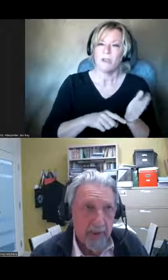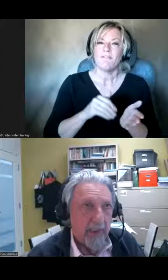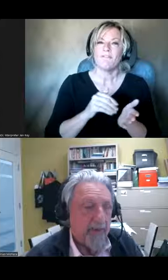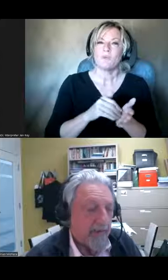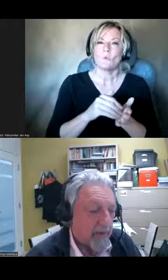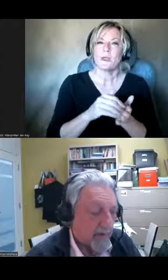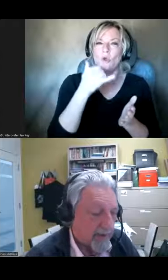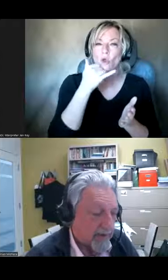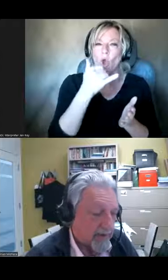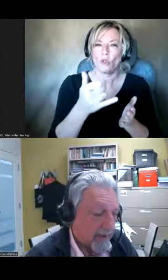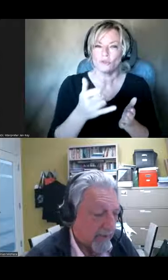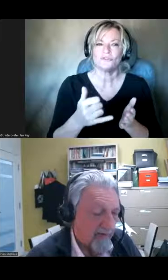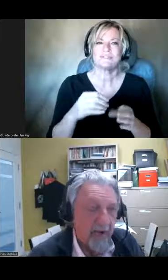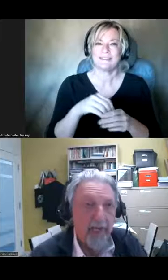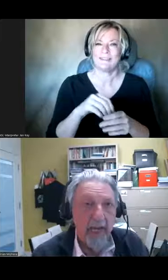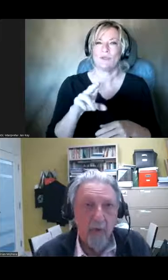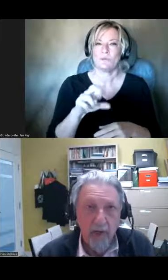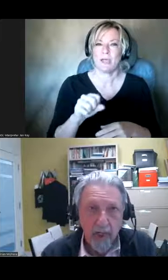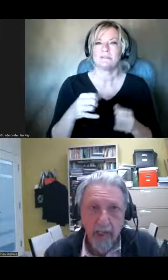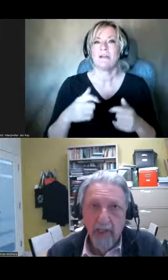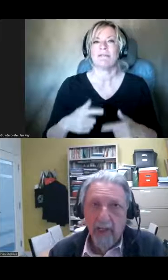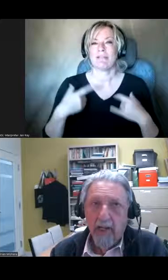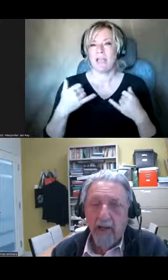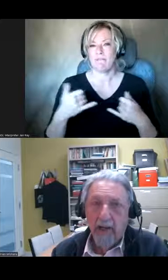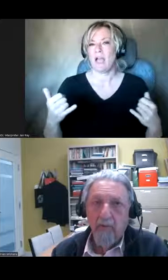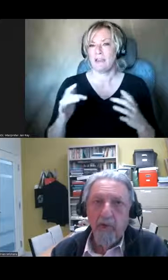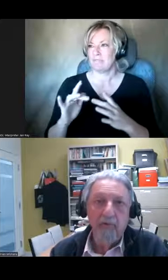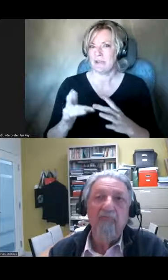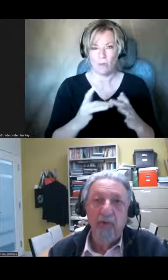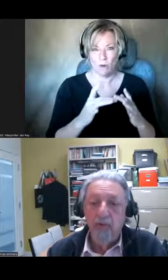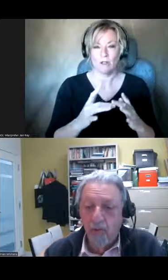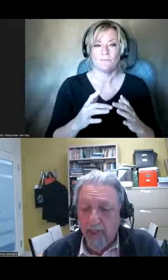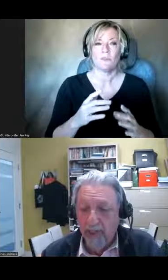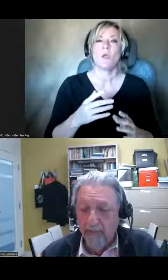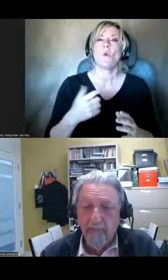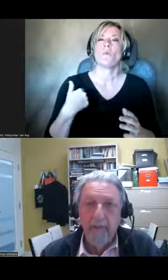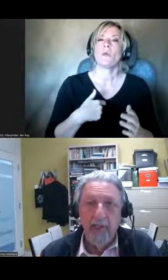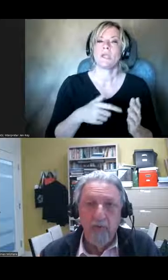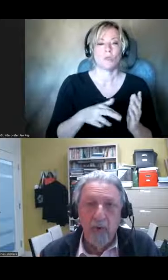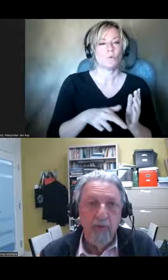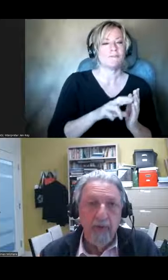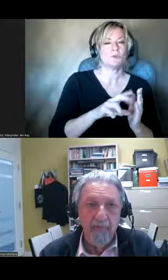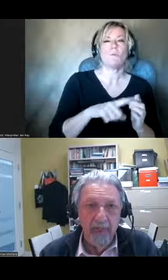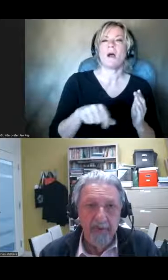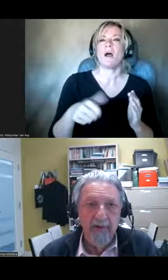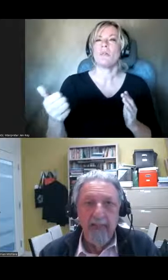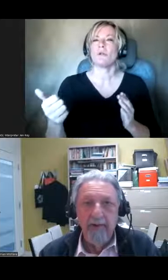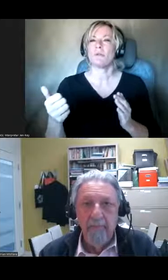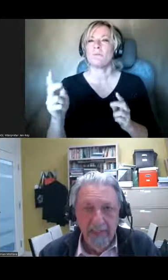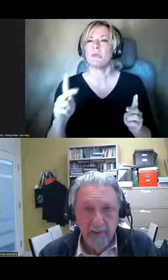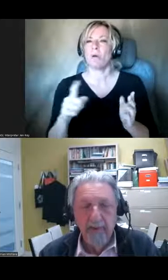callers in the U.S. Lifeline network, we reviewed what other people had wrote about